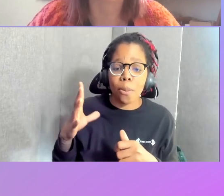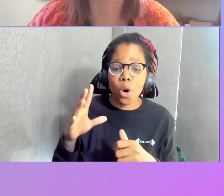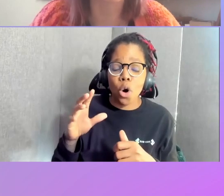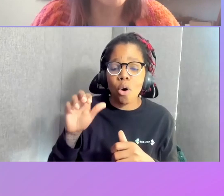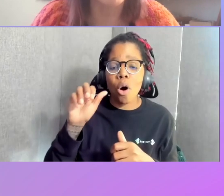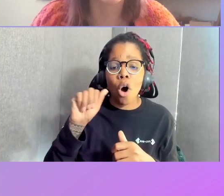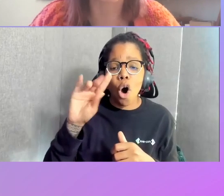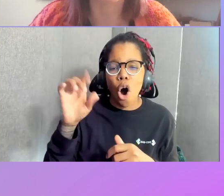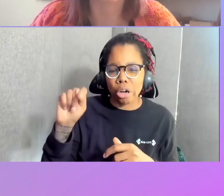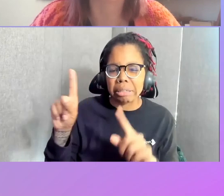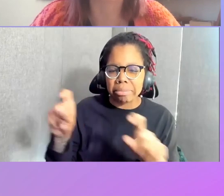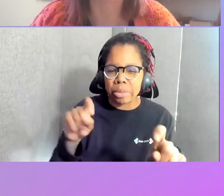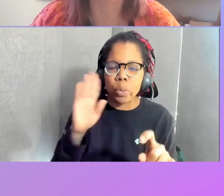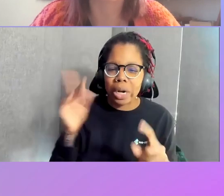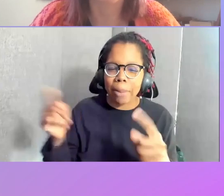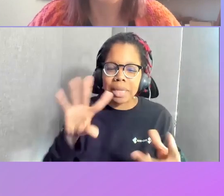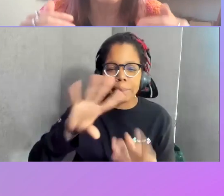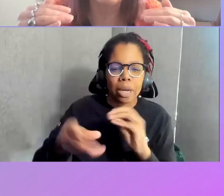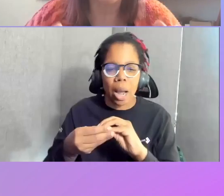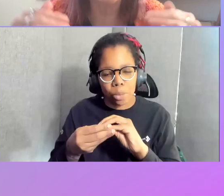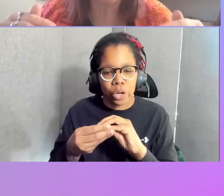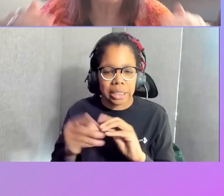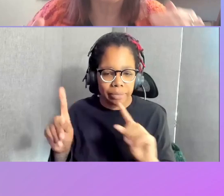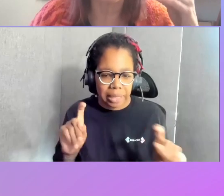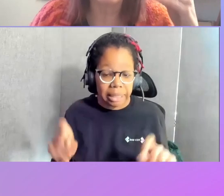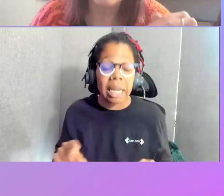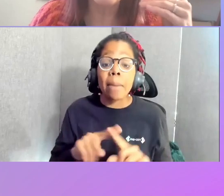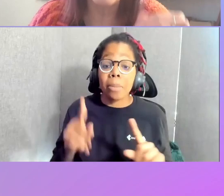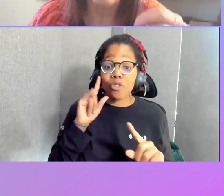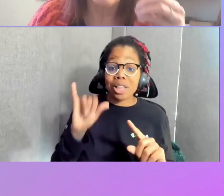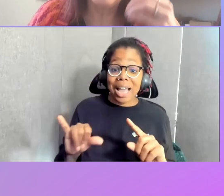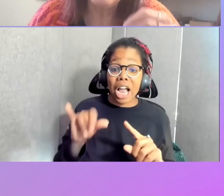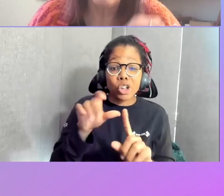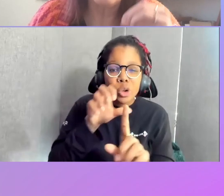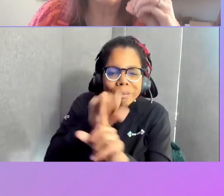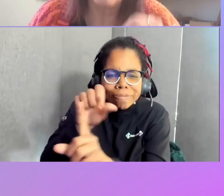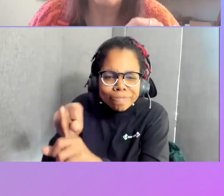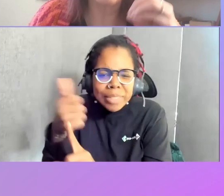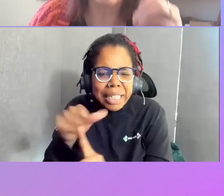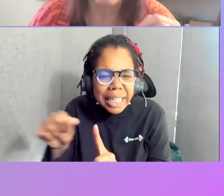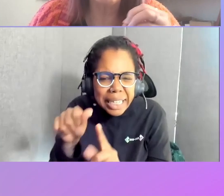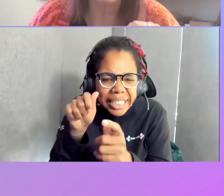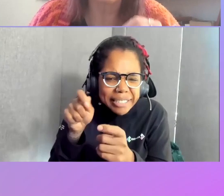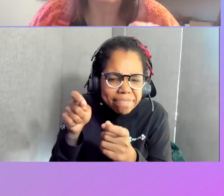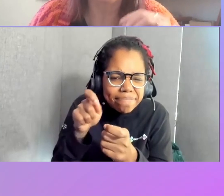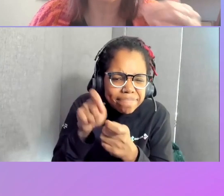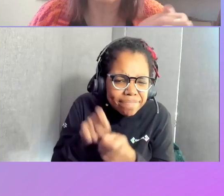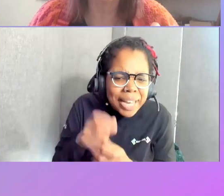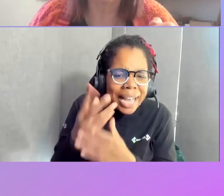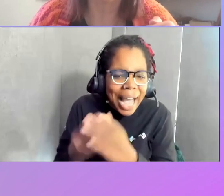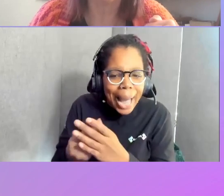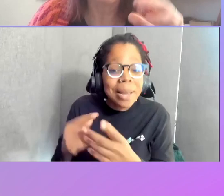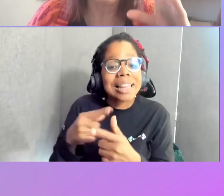that would be more of a comprehensive manual testing. But in doing that, you're catching any kind of gaps and resolving those